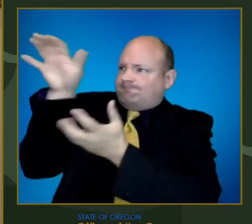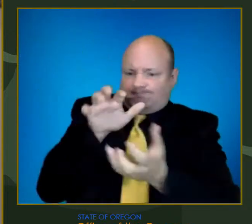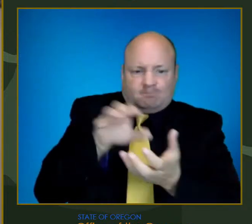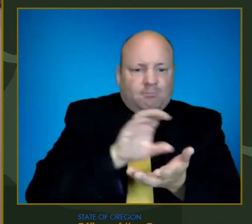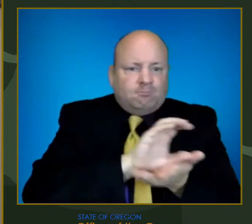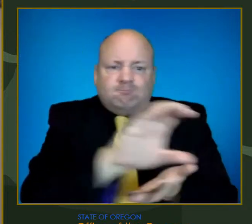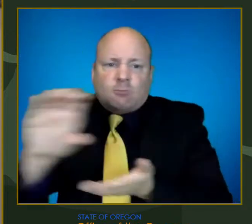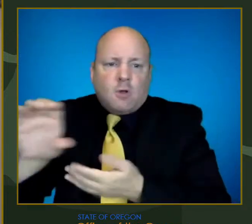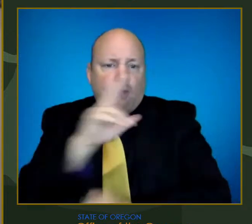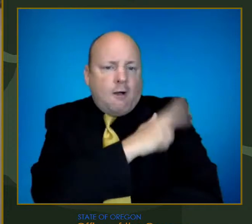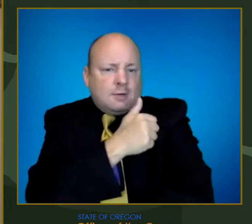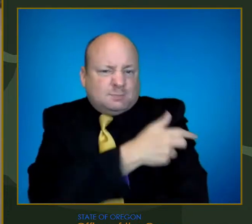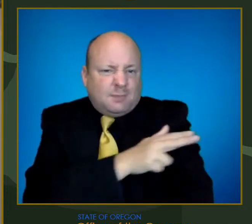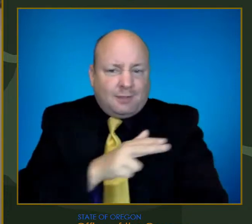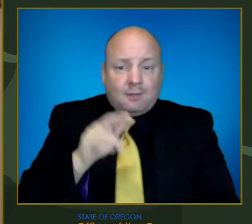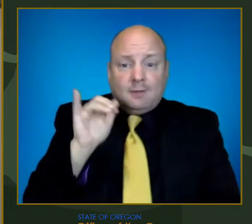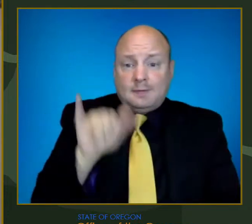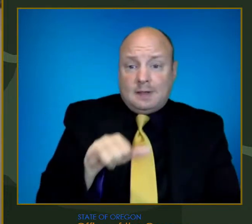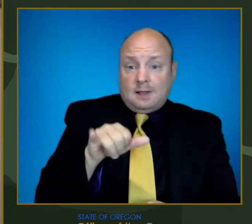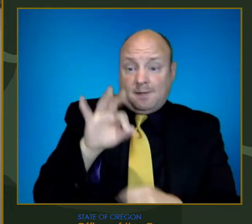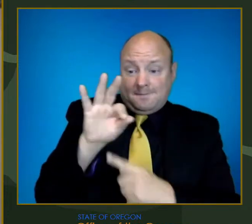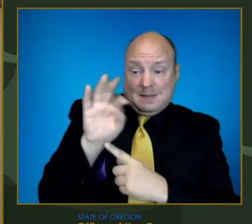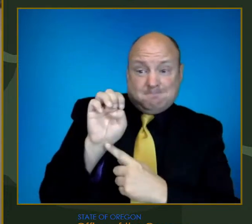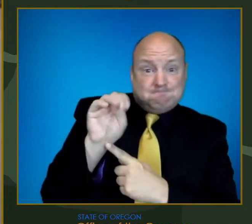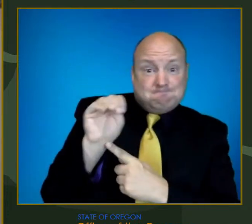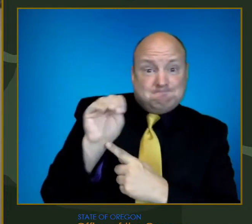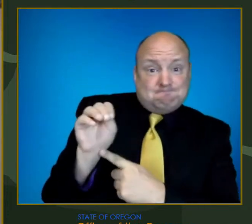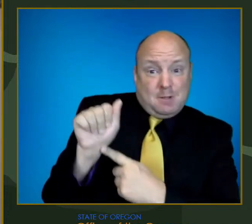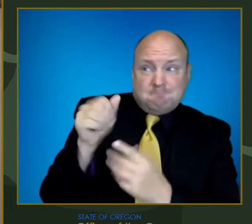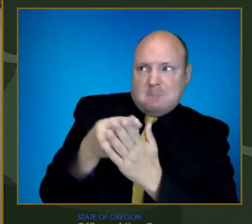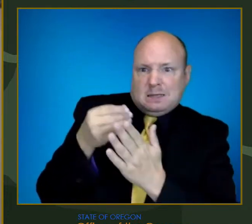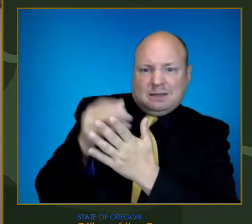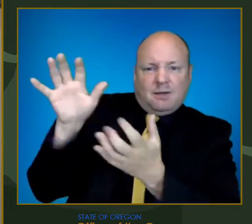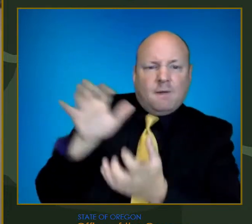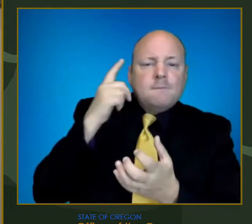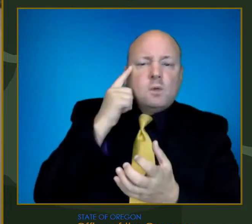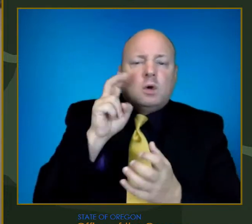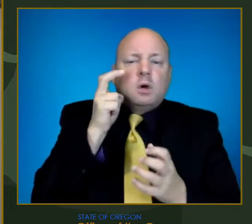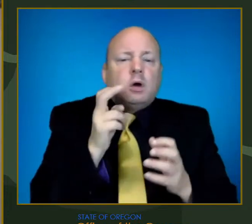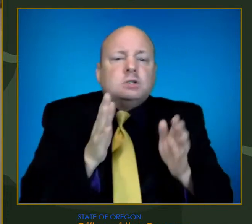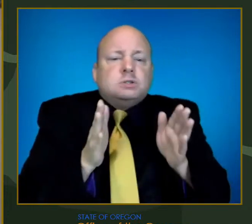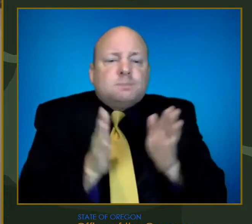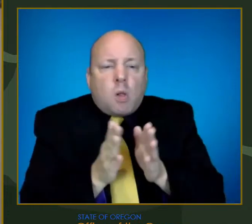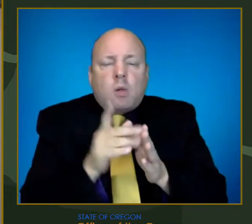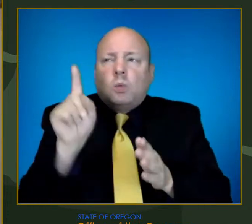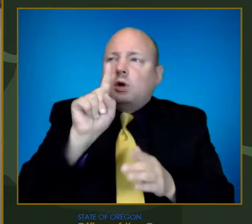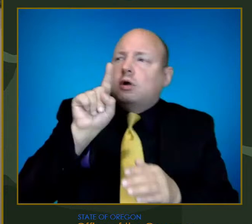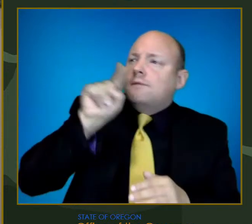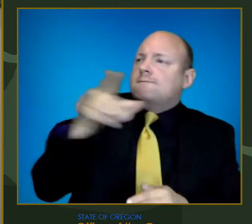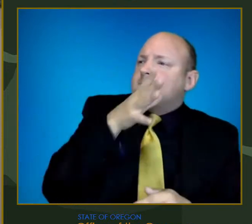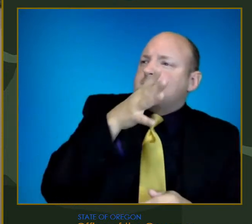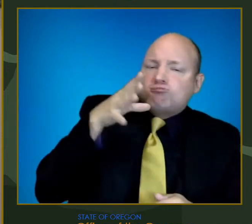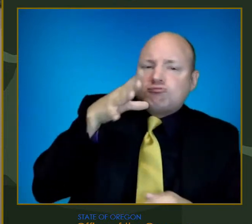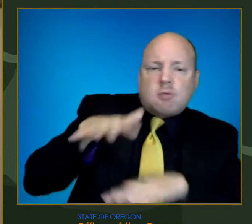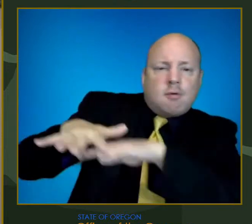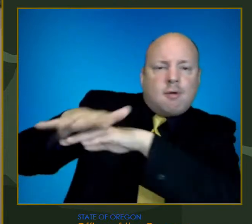FEMA resources for small and rural hospitals. We cannot afford to lose a single healthcare